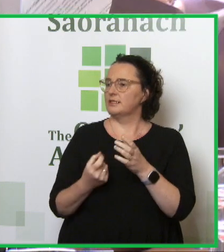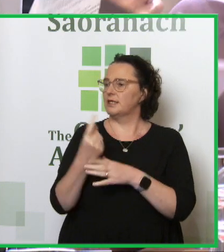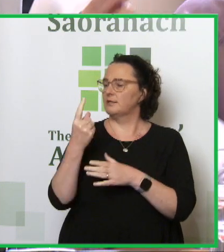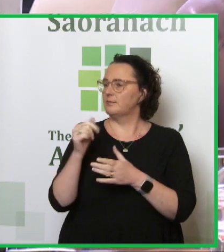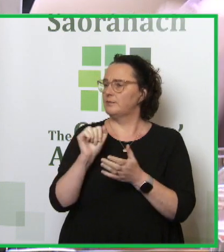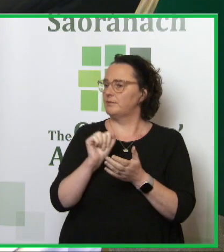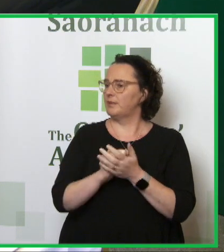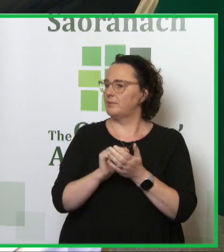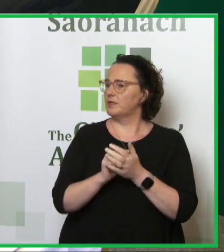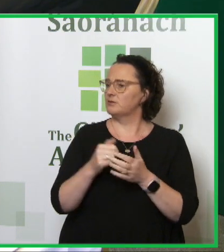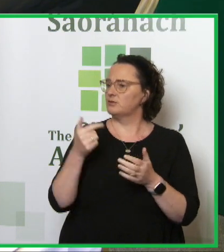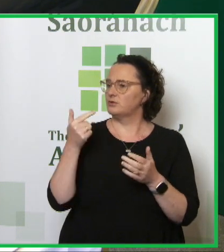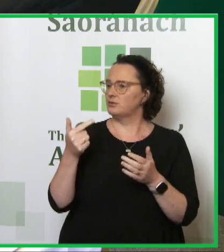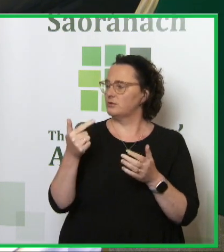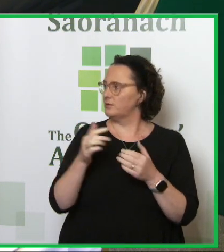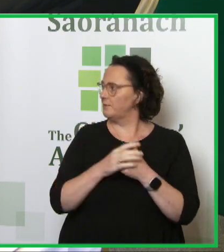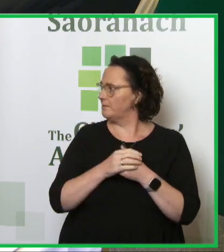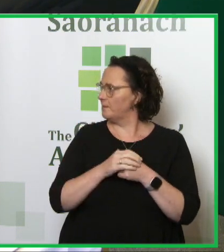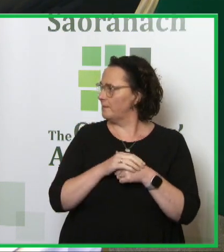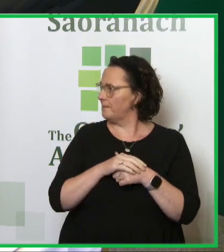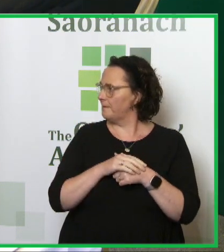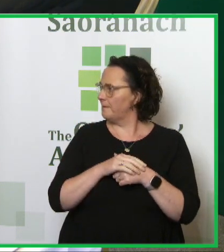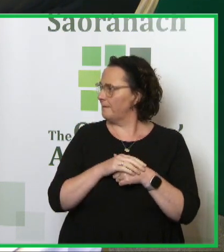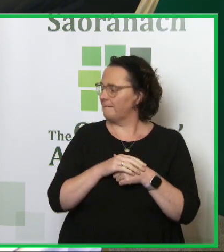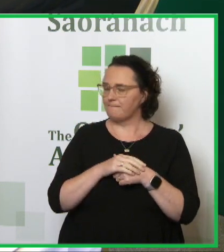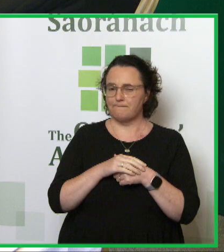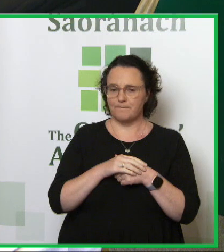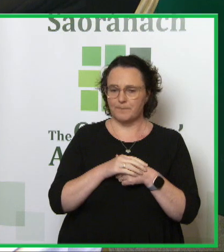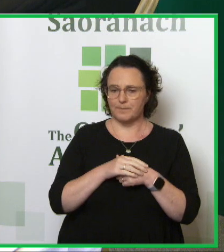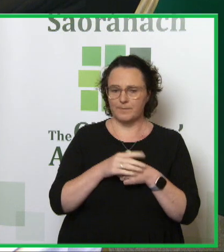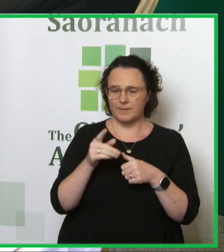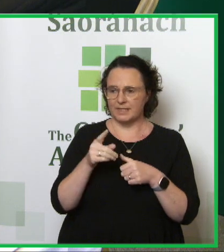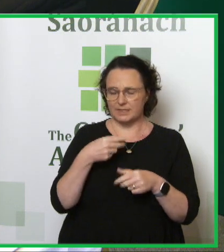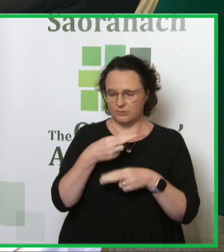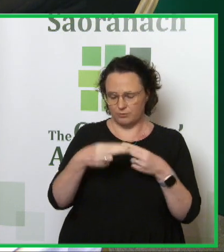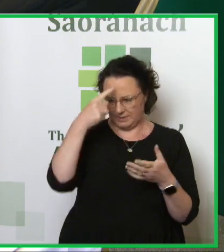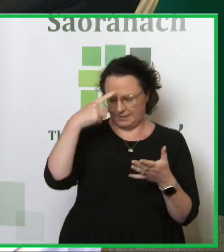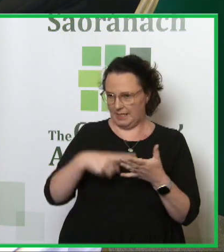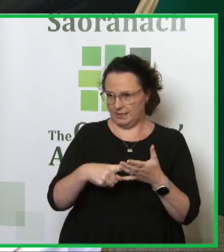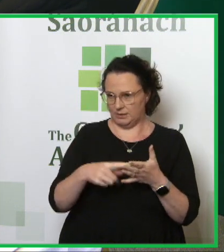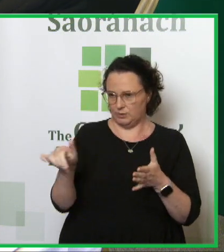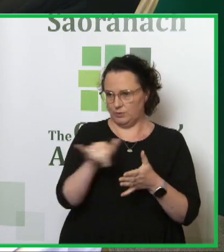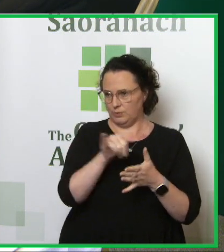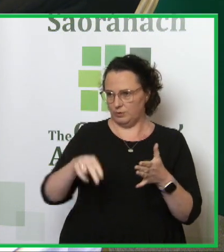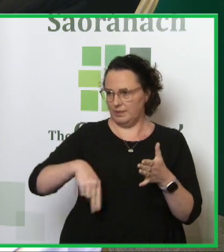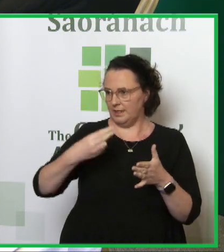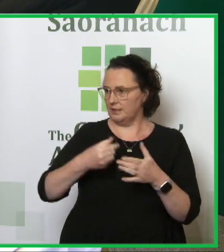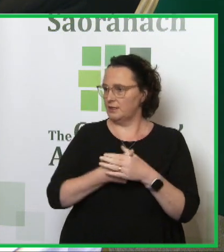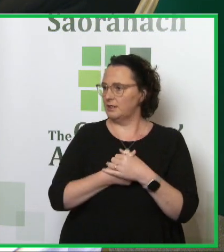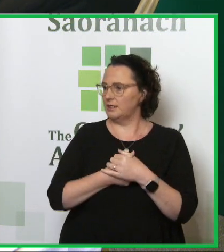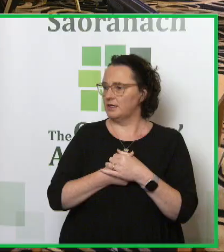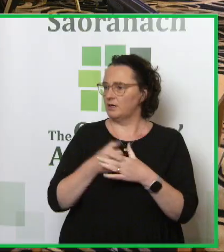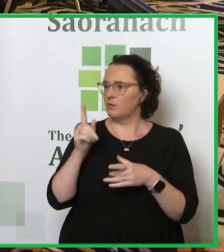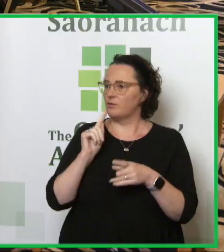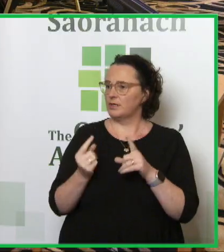No, I don't. Colin, we can't. The room is determined which way they want to move next. Del, 12. Sorry, can I